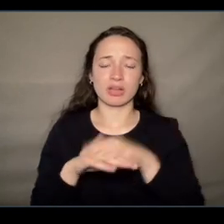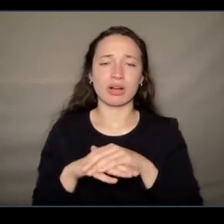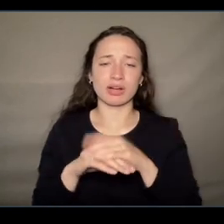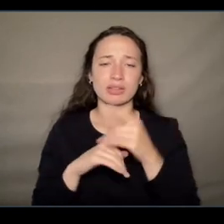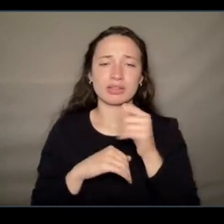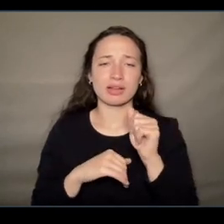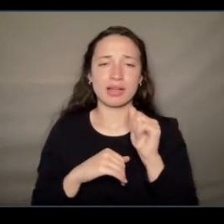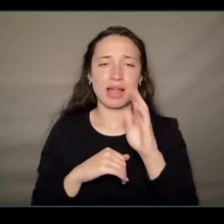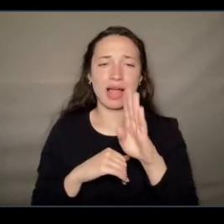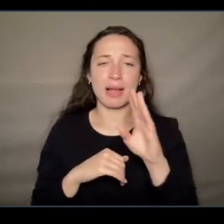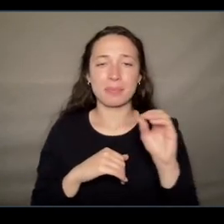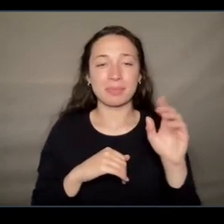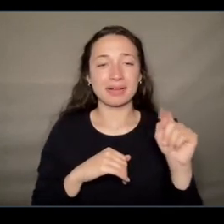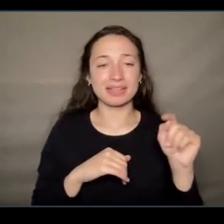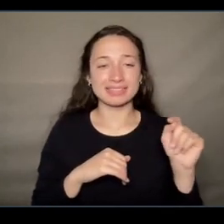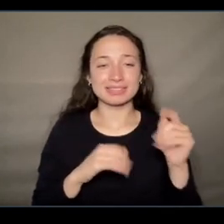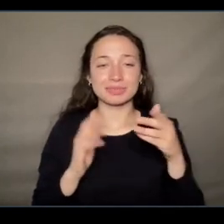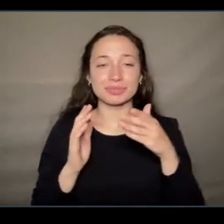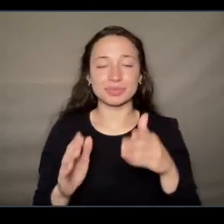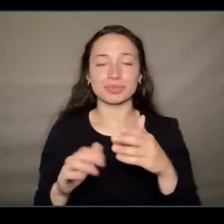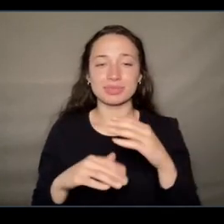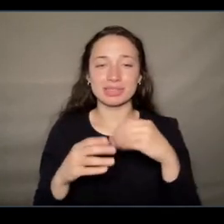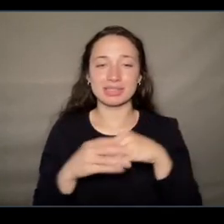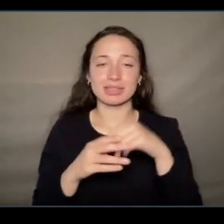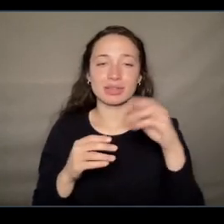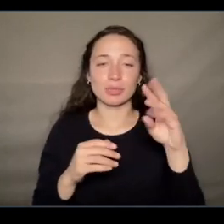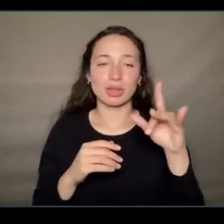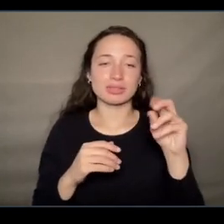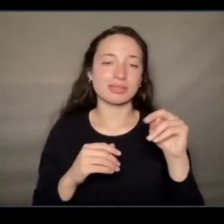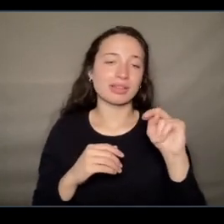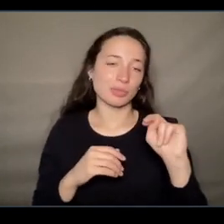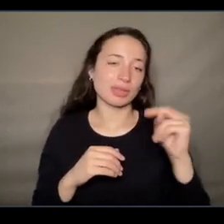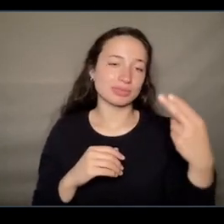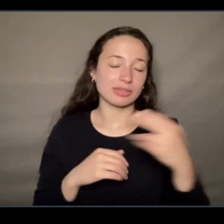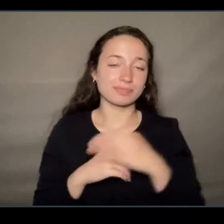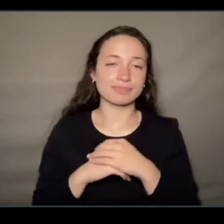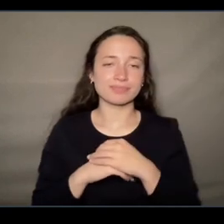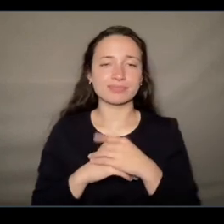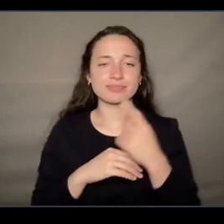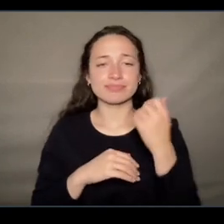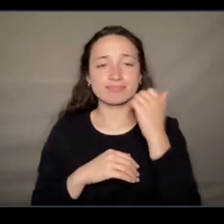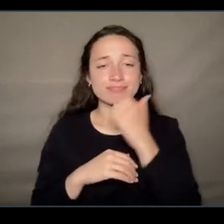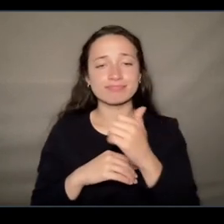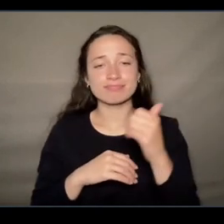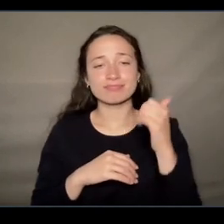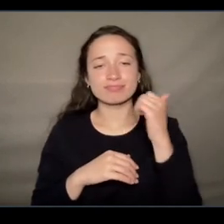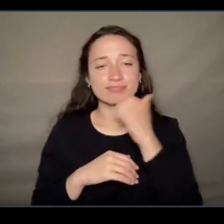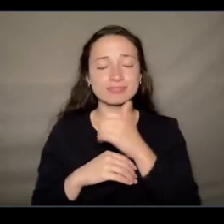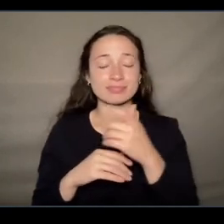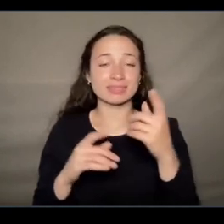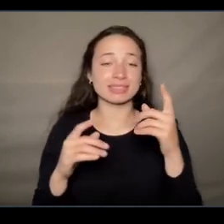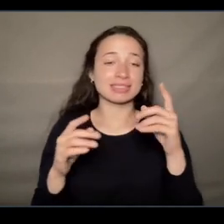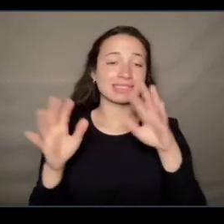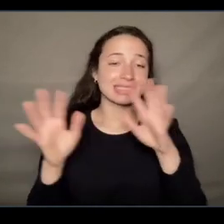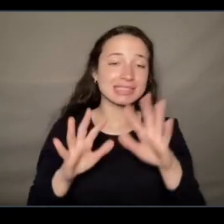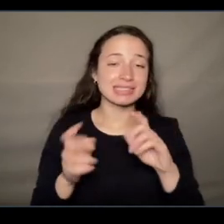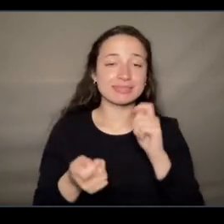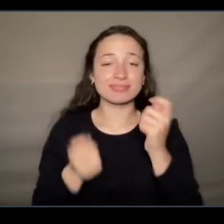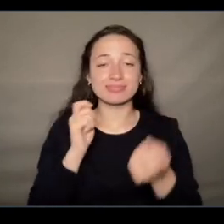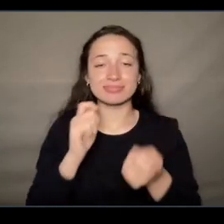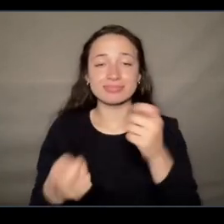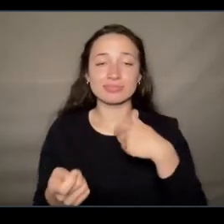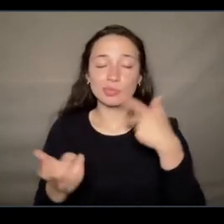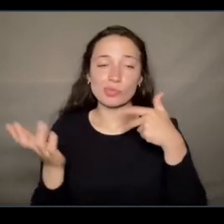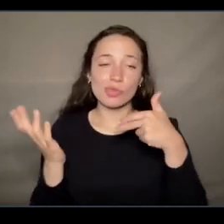stupendous magnolia tree up on Abbot Hill Road in Wilton. And day after day, through the seasons, I